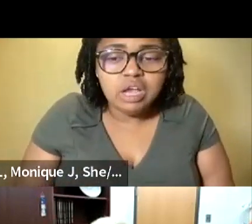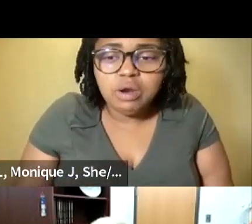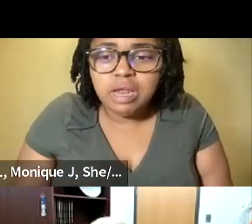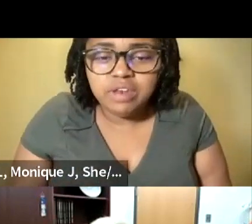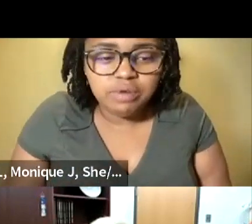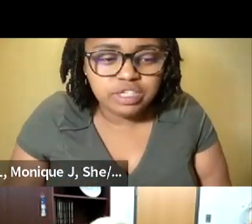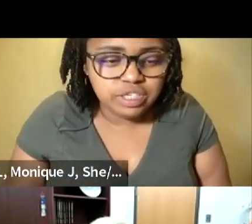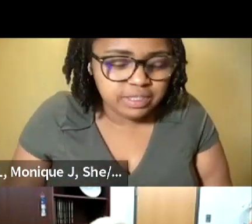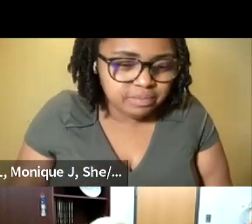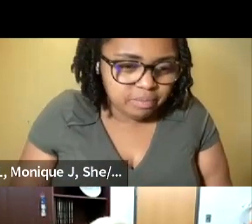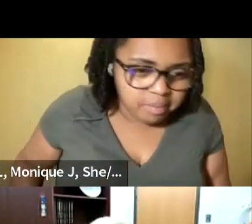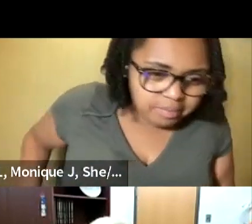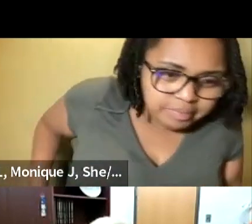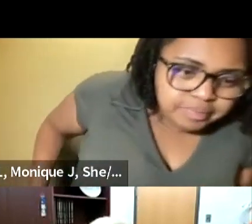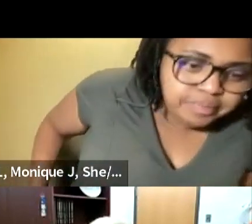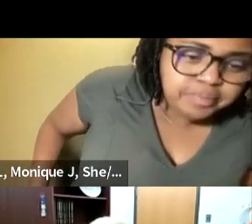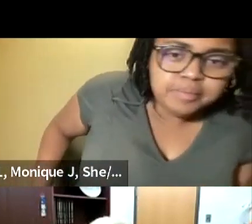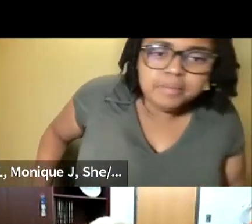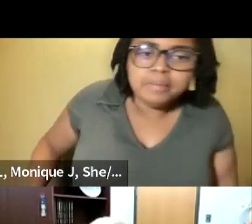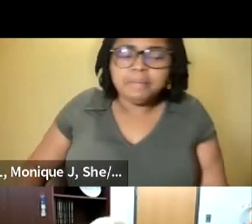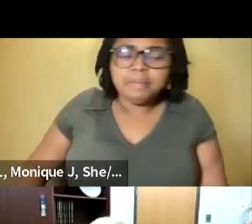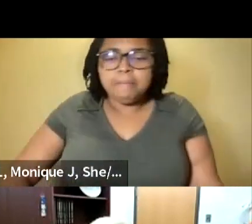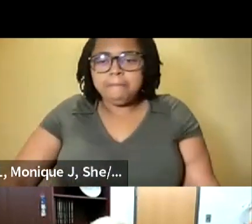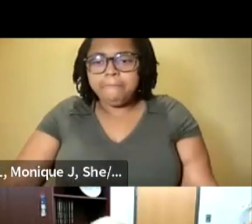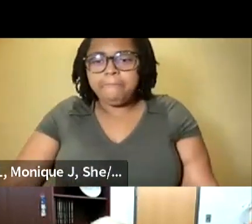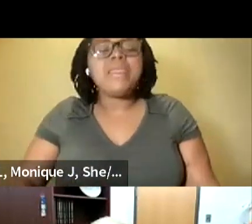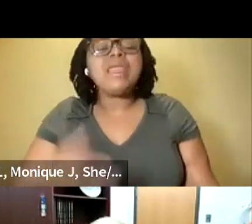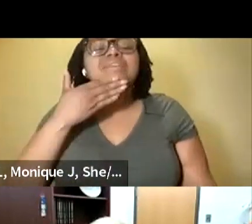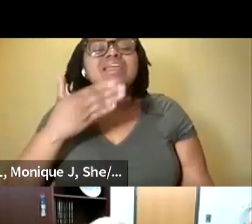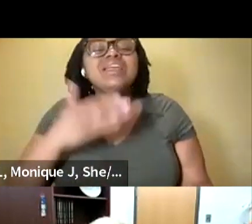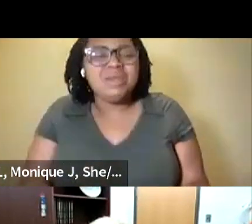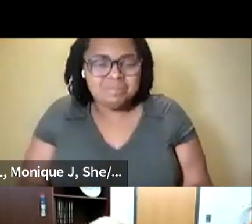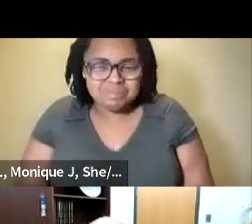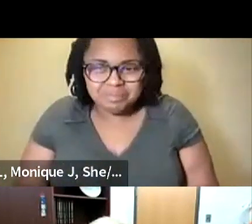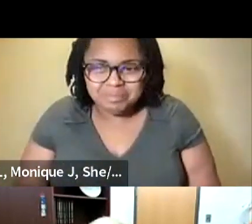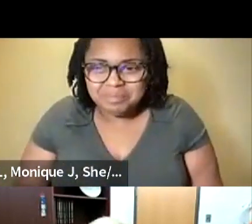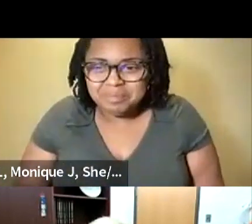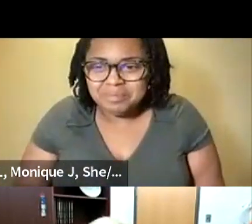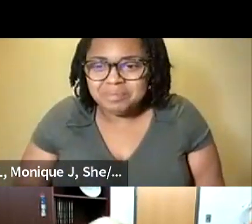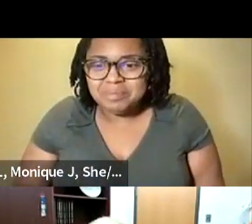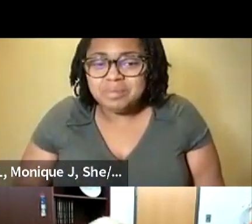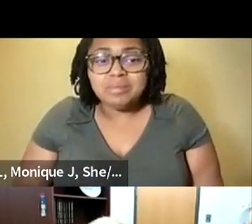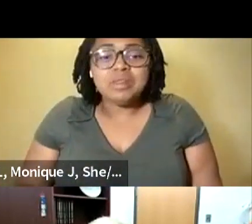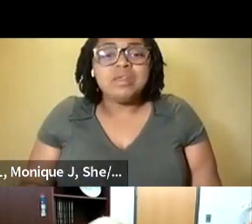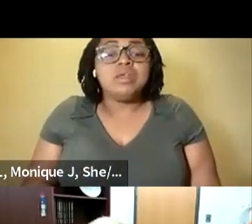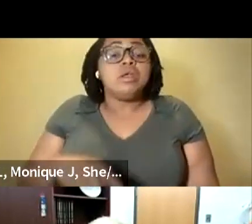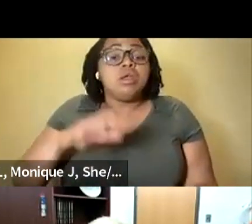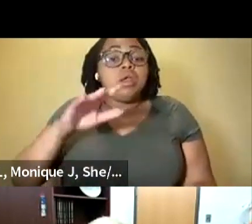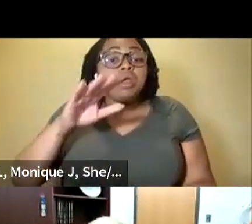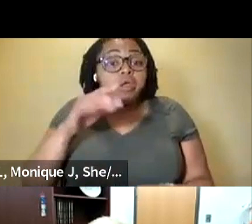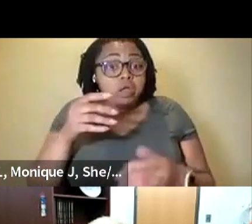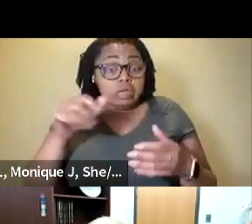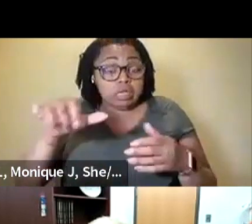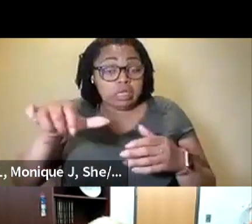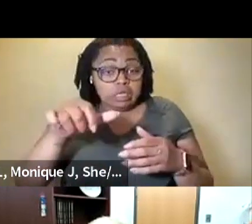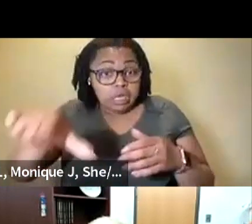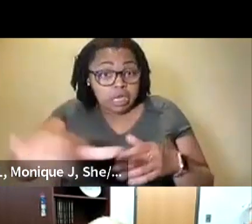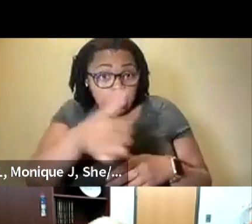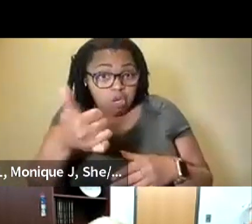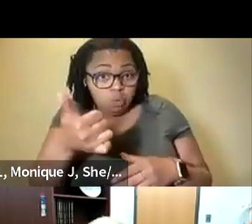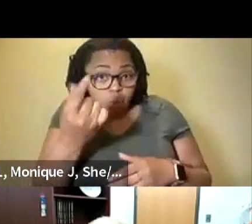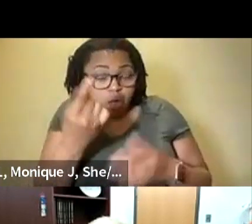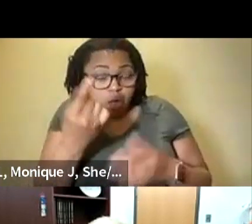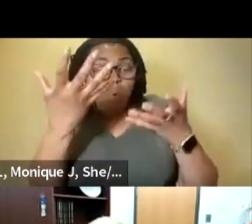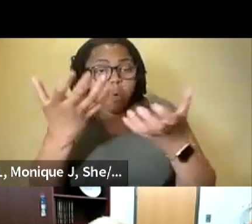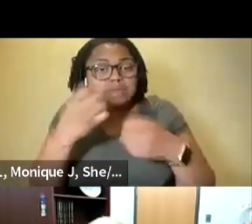I'll say no, I don't have any questions. Thank you. Would anybody like to make a motion of